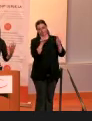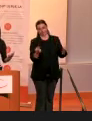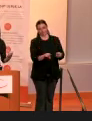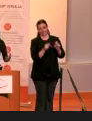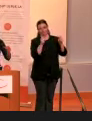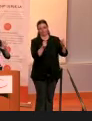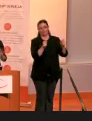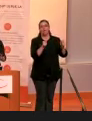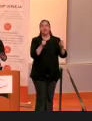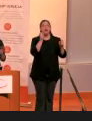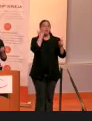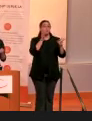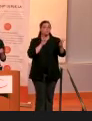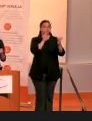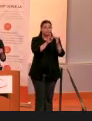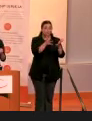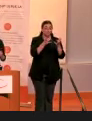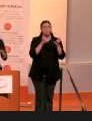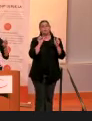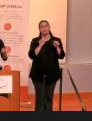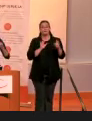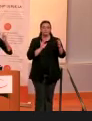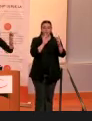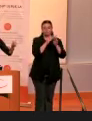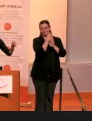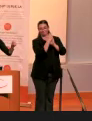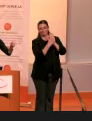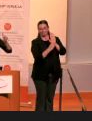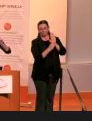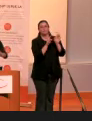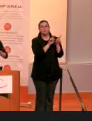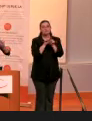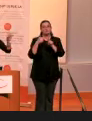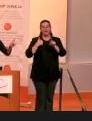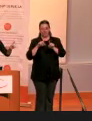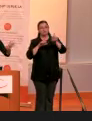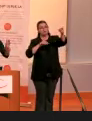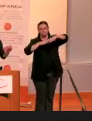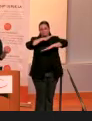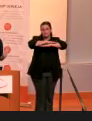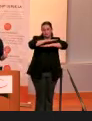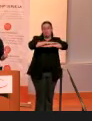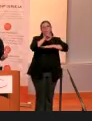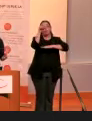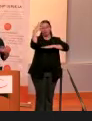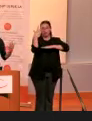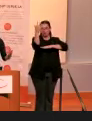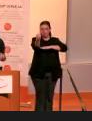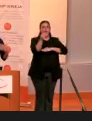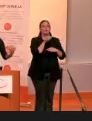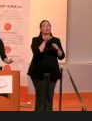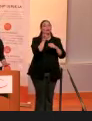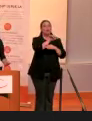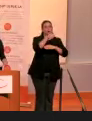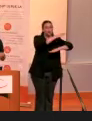can get in touch with them and the locations of their trials. They also have a table, as well as AstraZeneca, another sponsor. We encourage